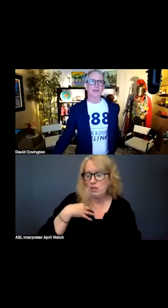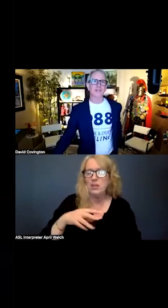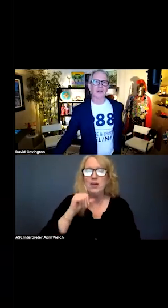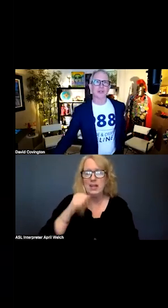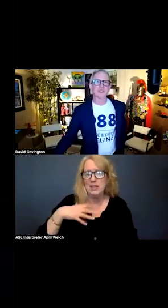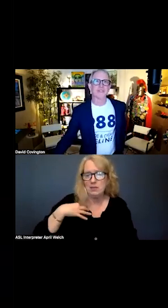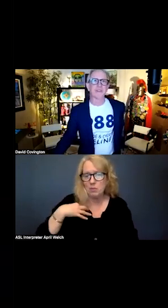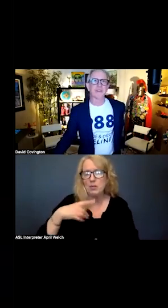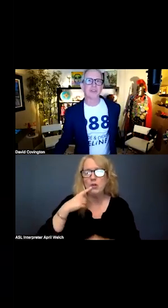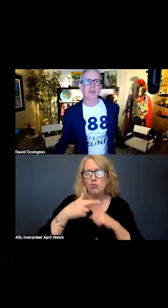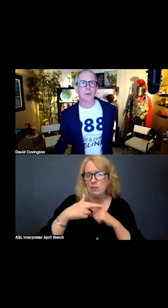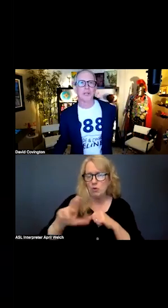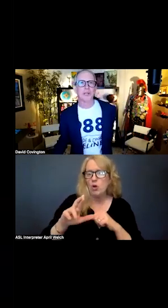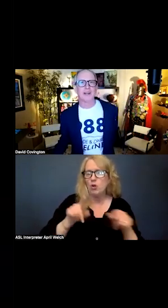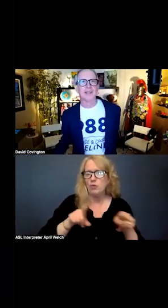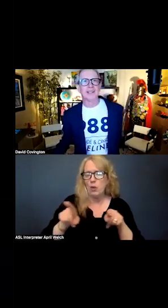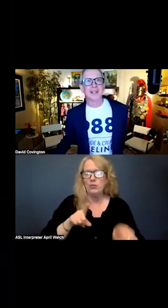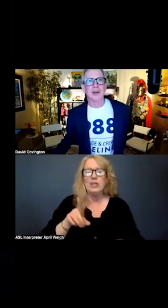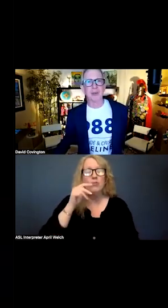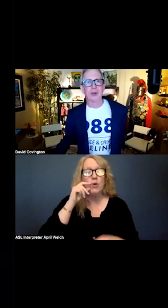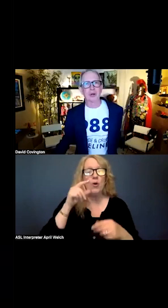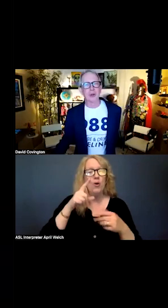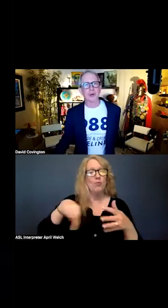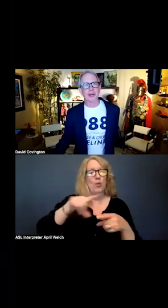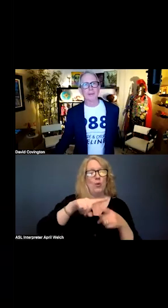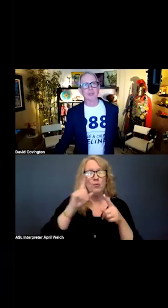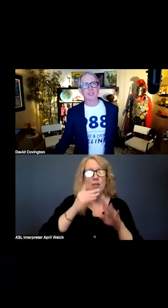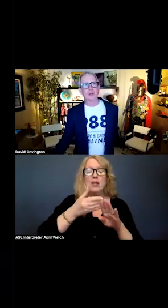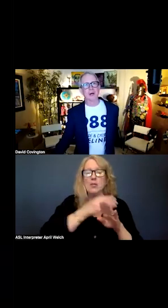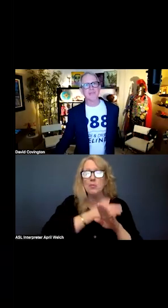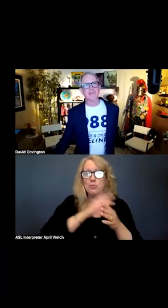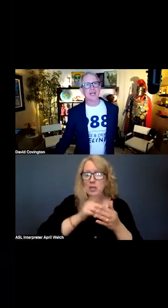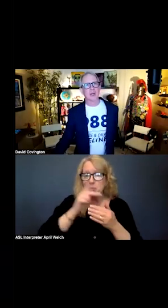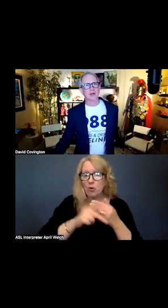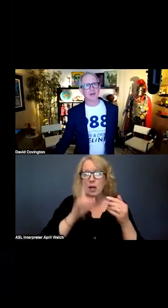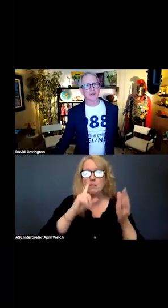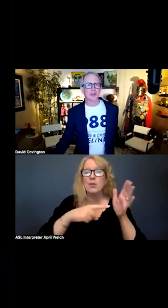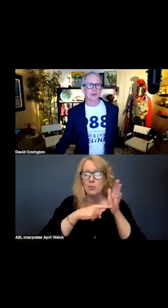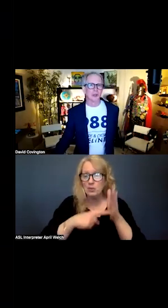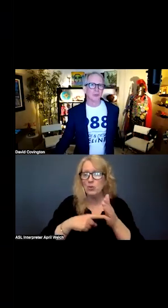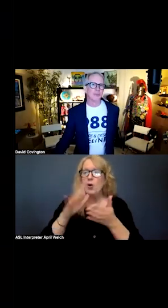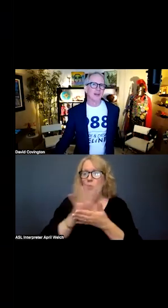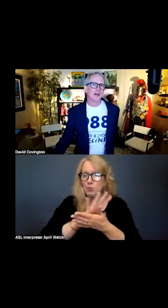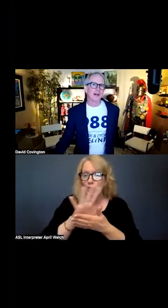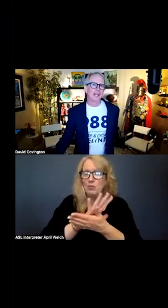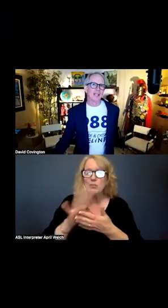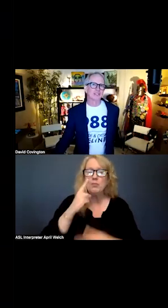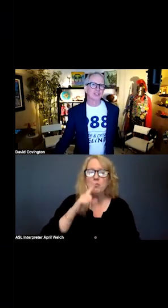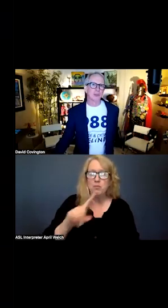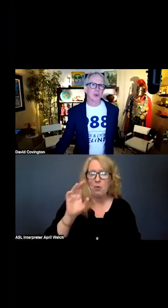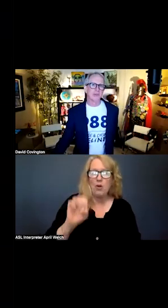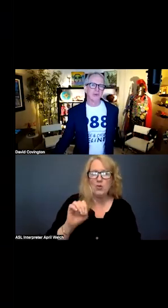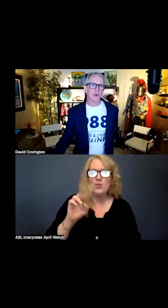involuntary referrals. And for those of you who were in the pre-program, we showed a video of Ukaru and